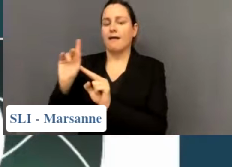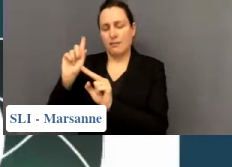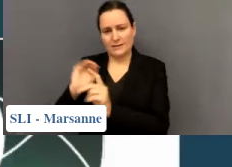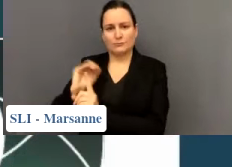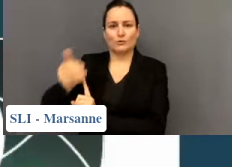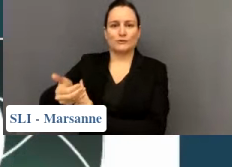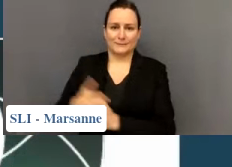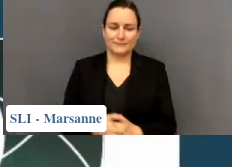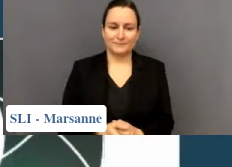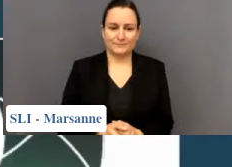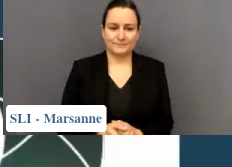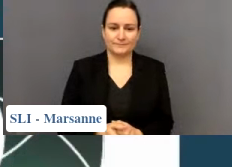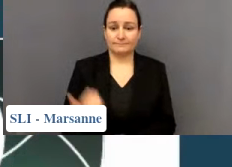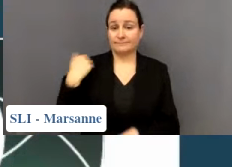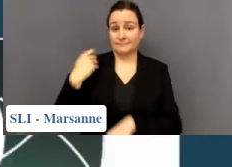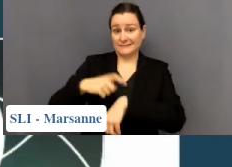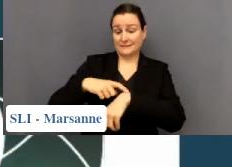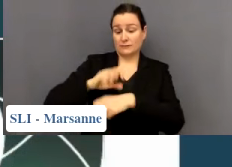the COVID-19 pandemic.